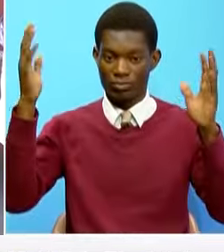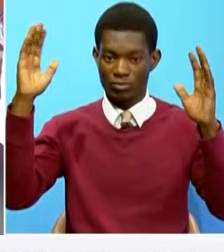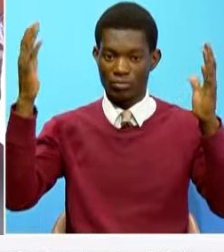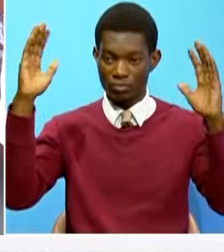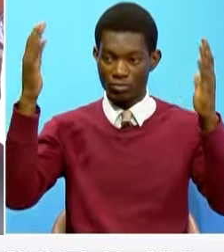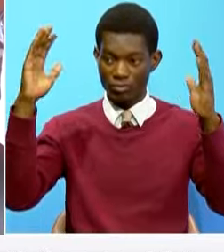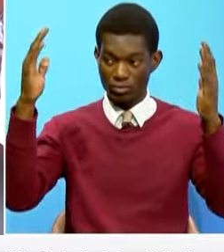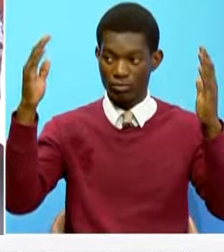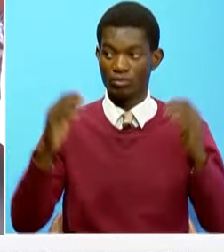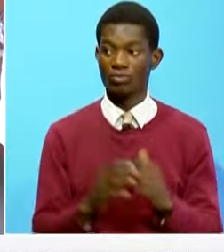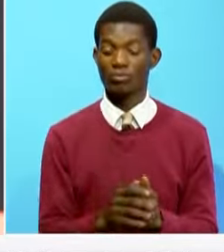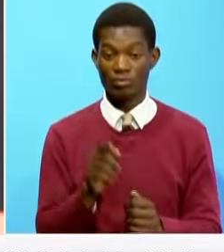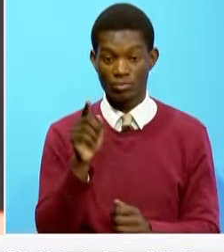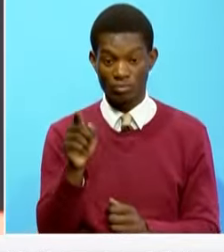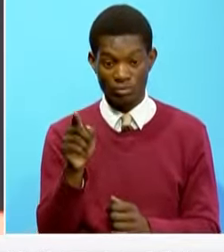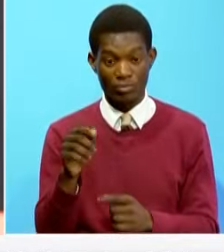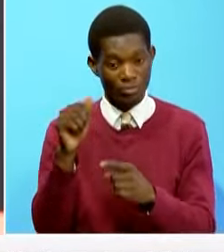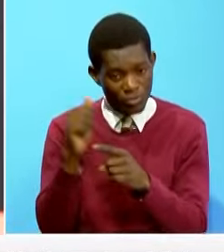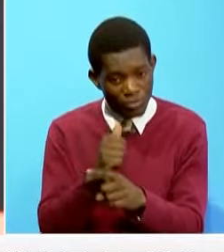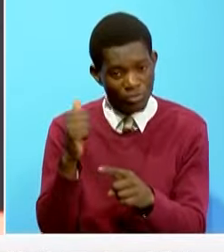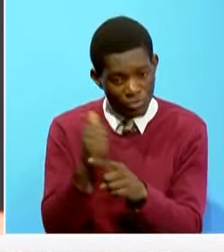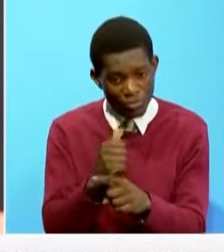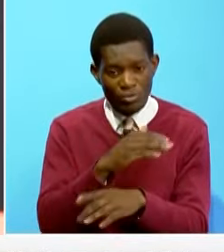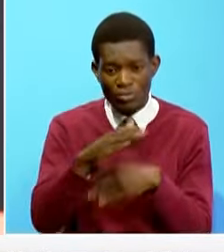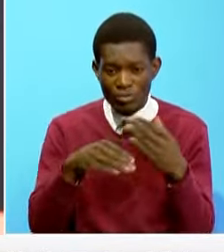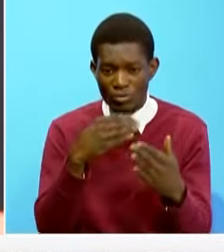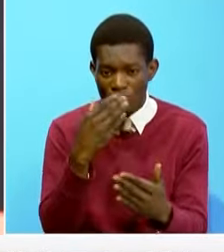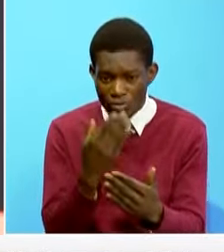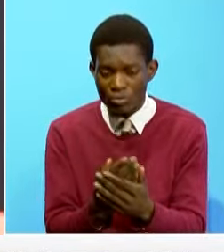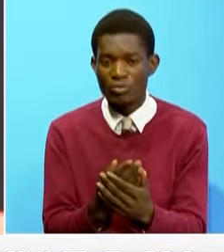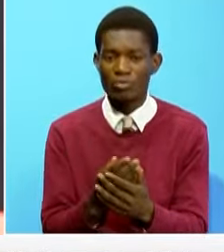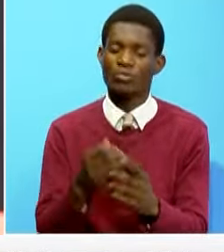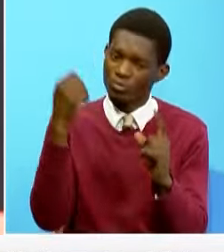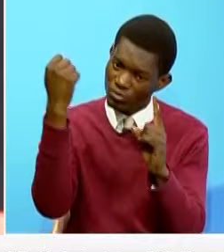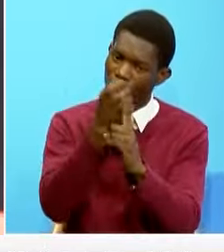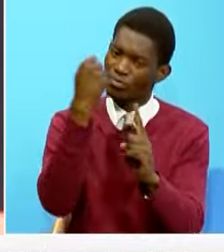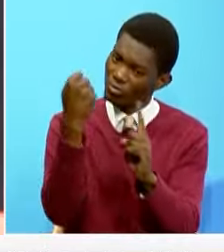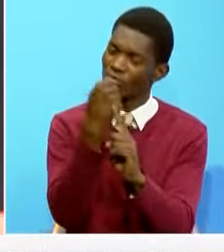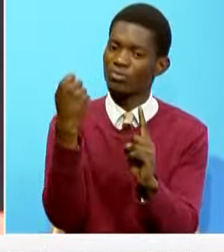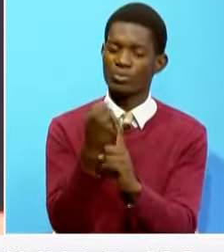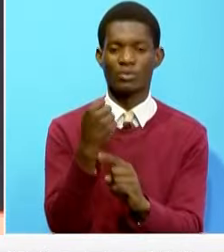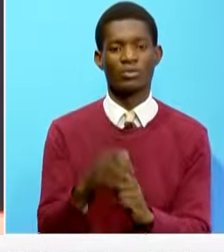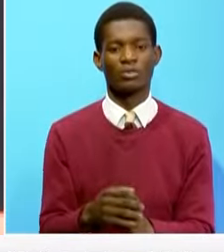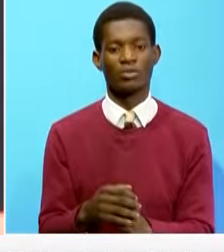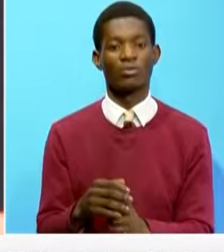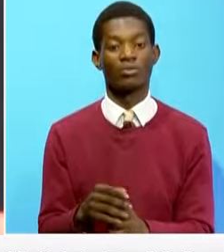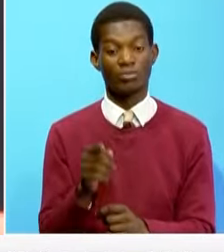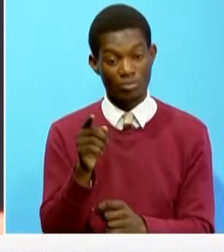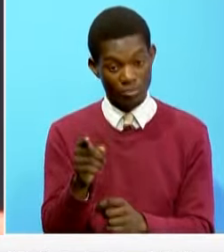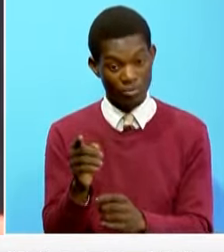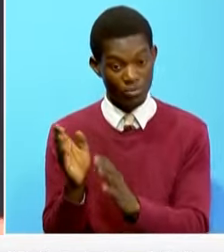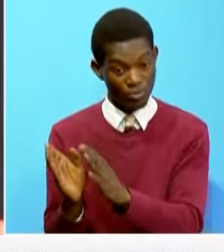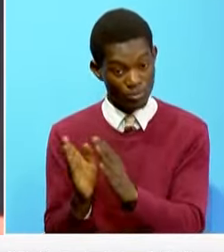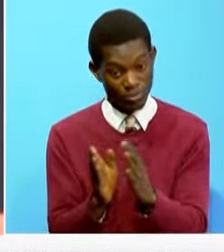This is the continuous training that everybody is advocating for, making us ready for